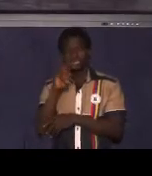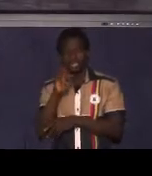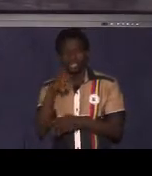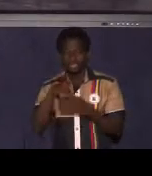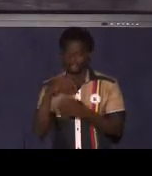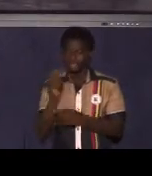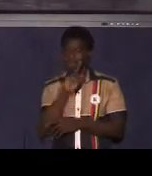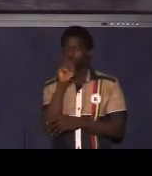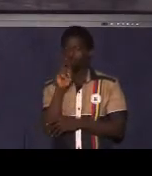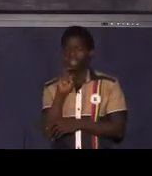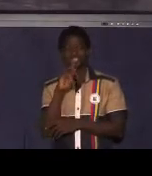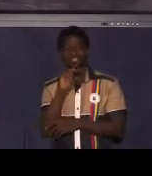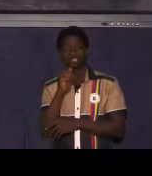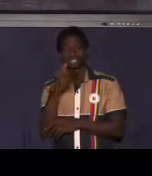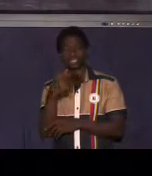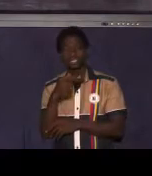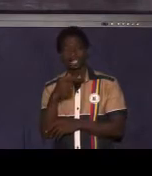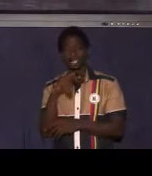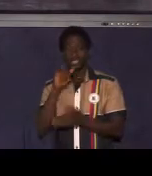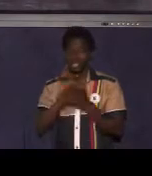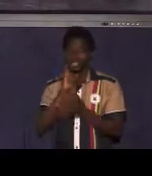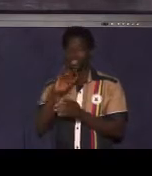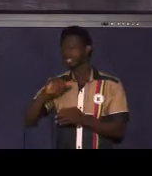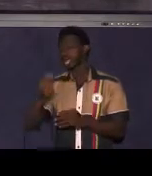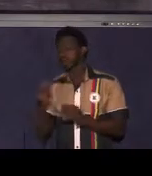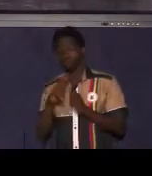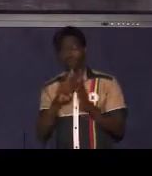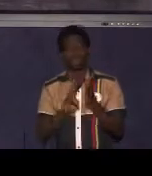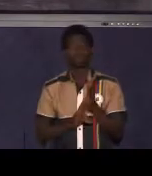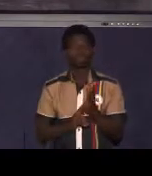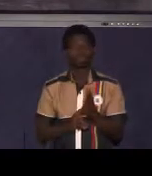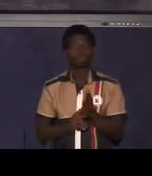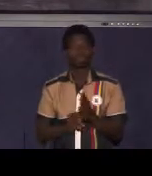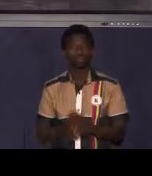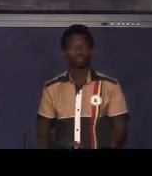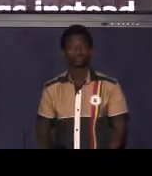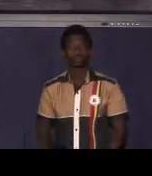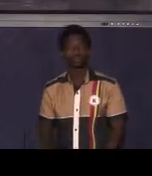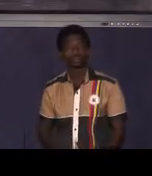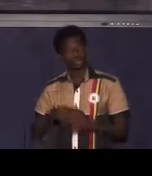same tense in the question tag. That is another rule.